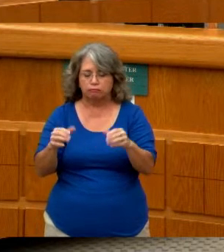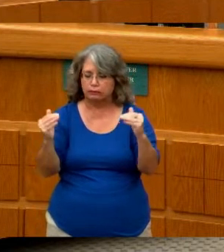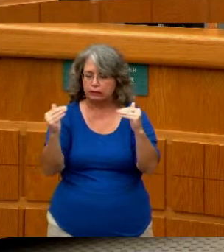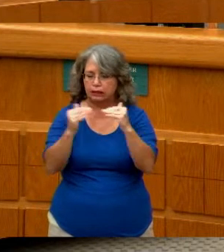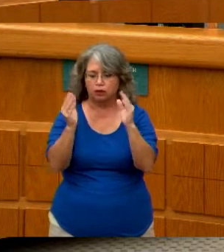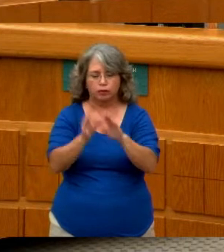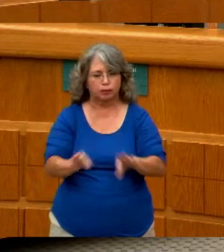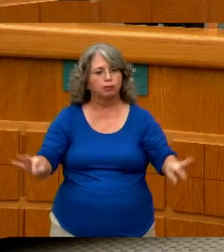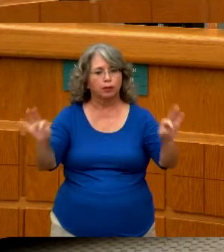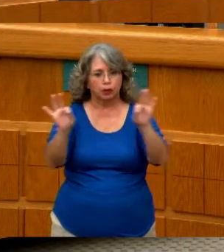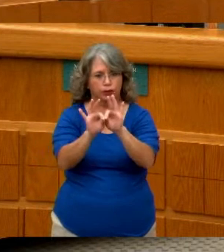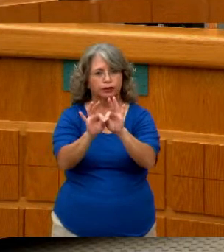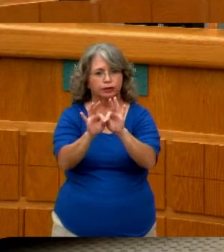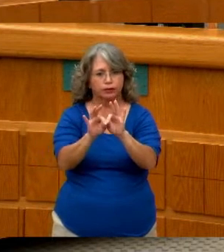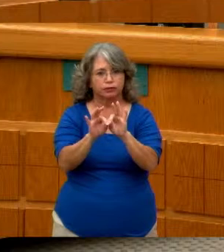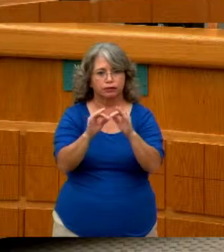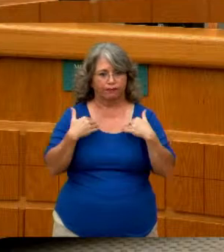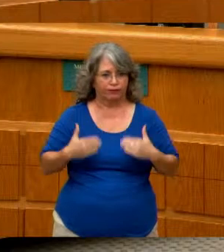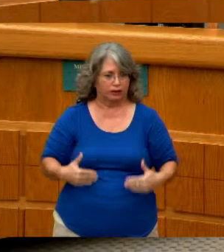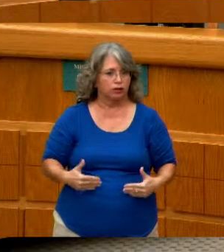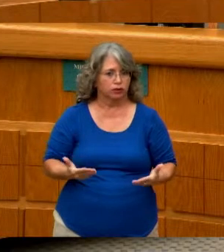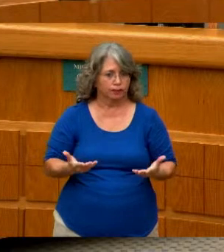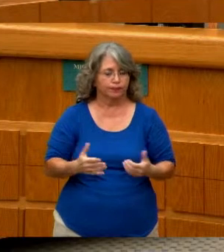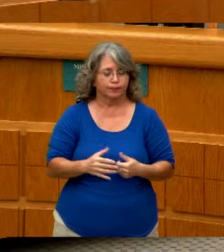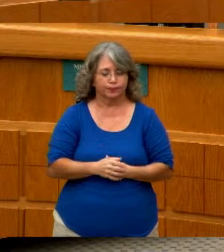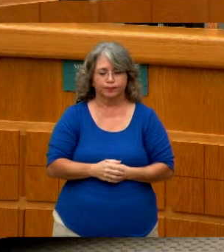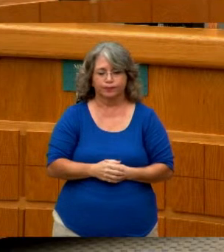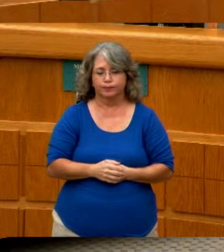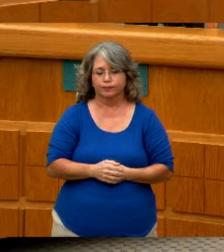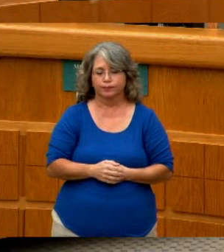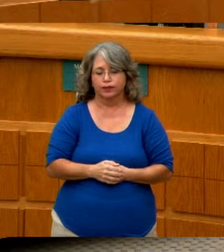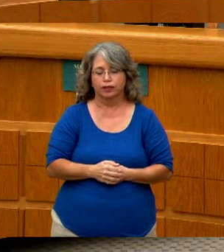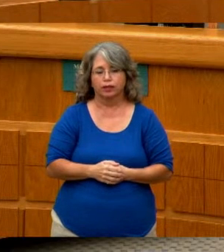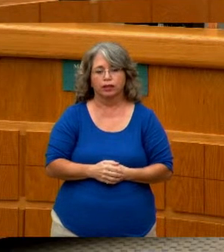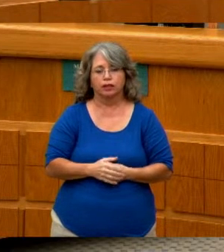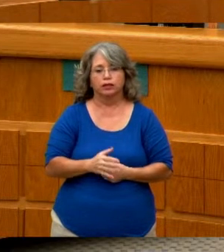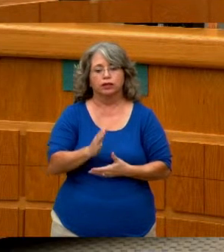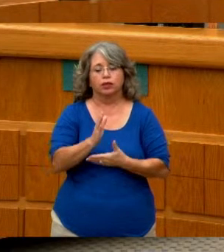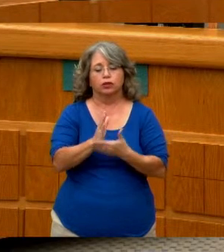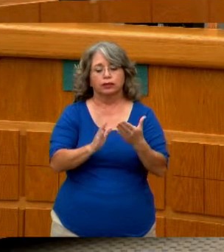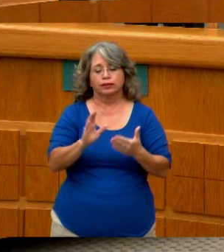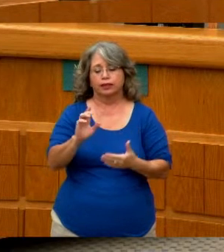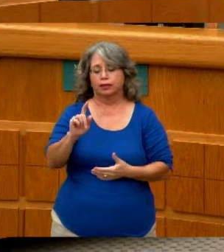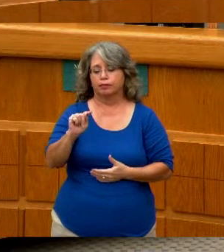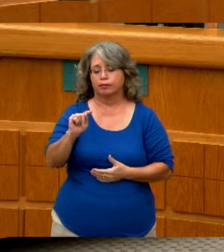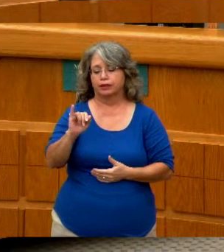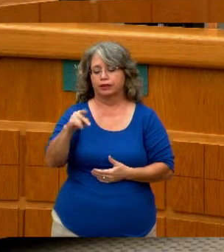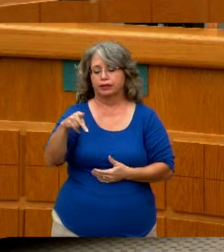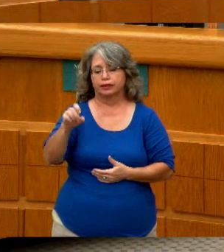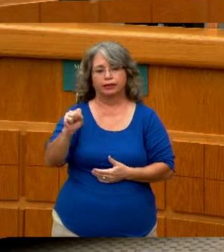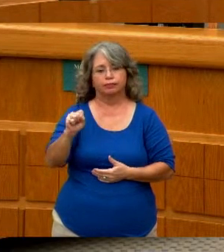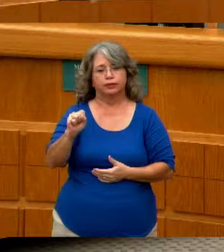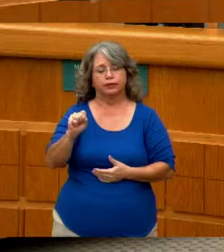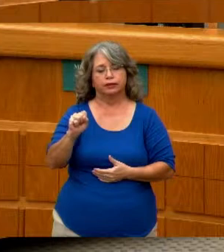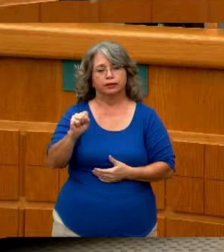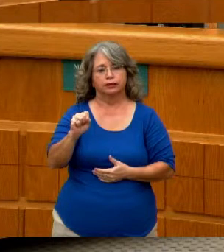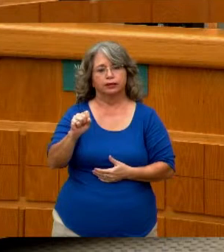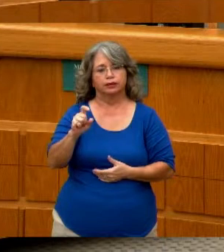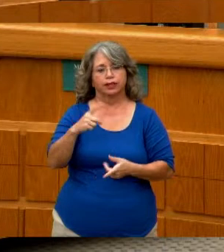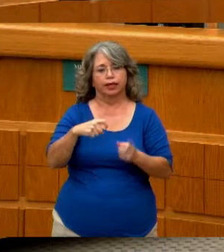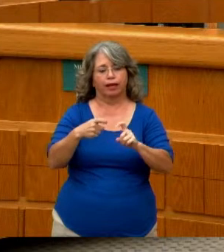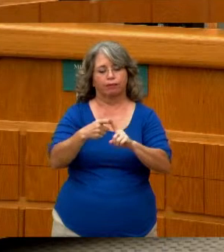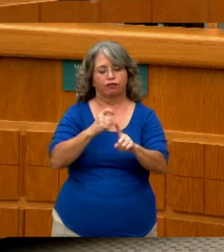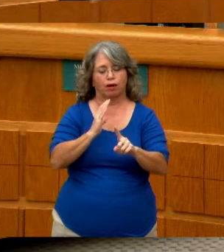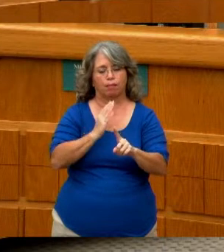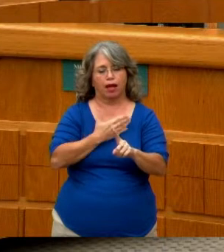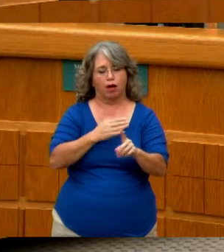that aspect of wellness is going to keep us all stronger. So here are the tips that came straight